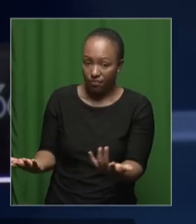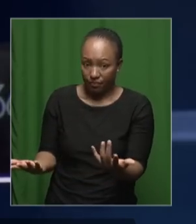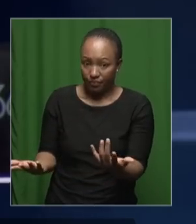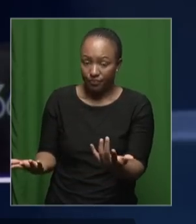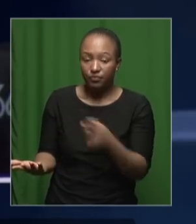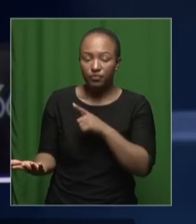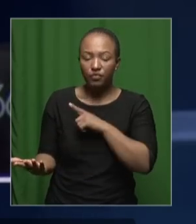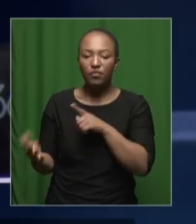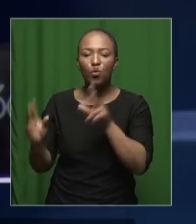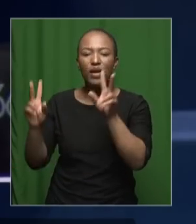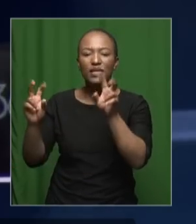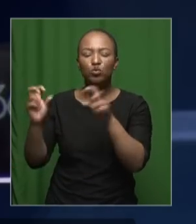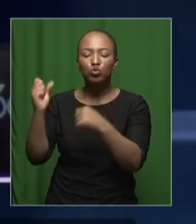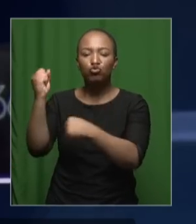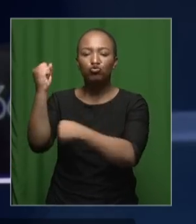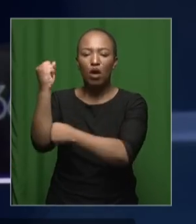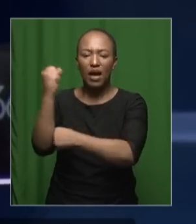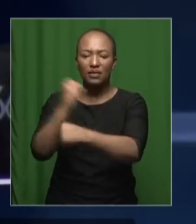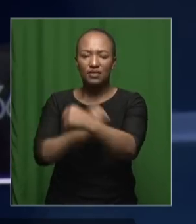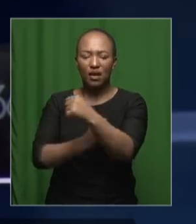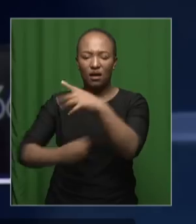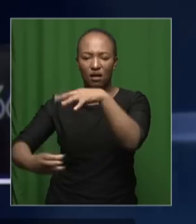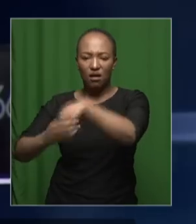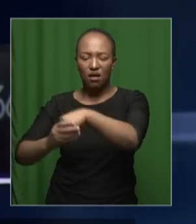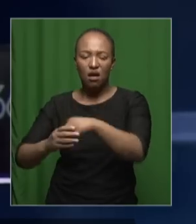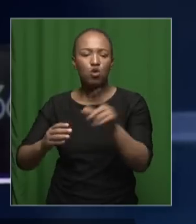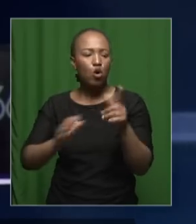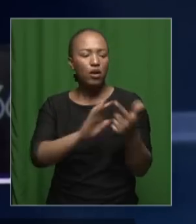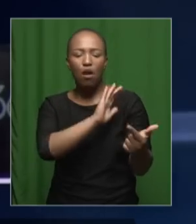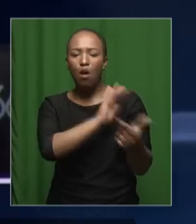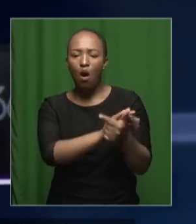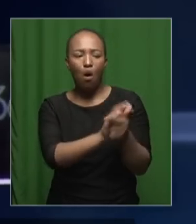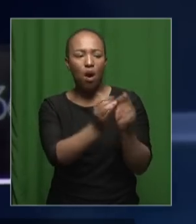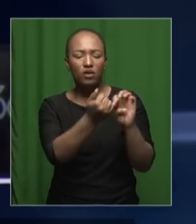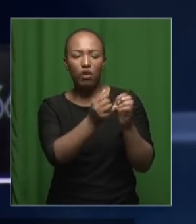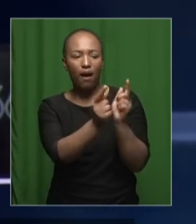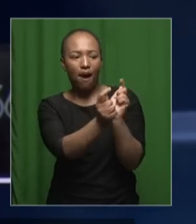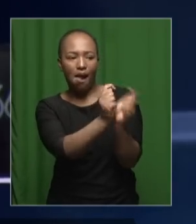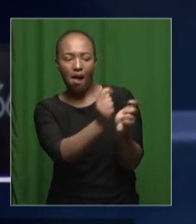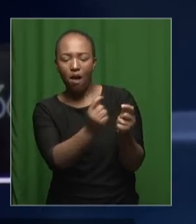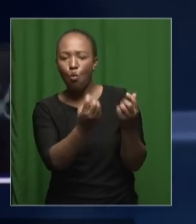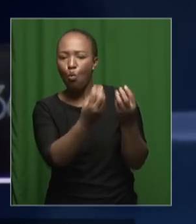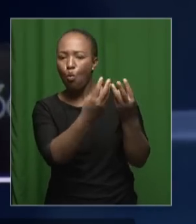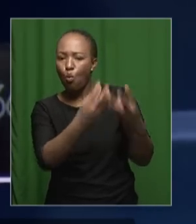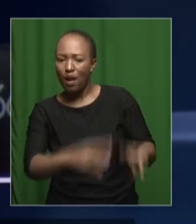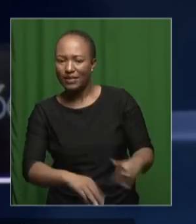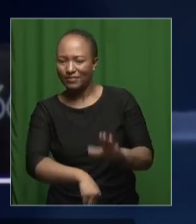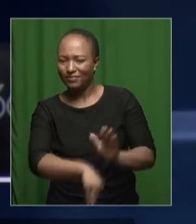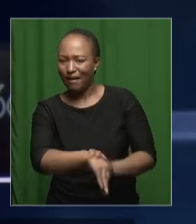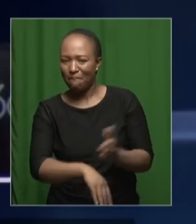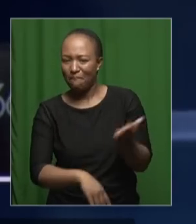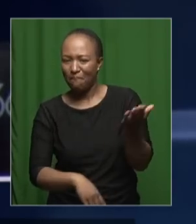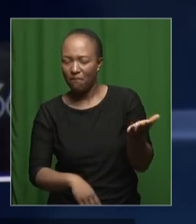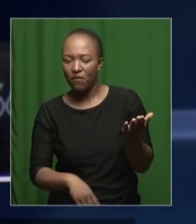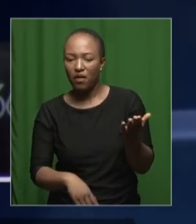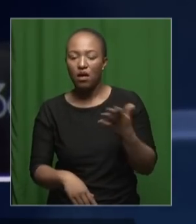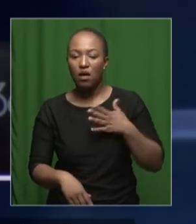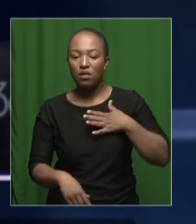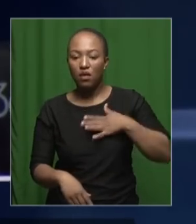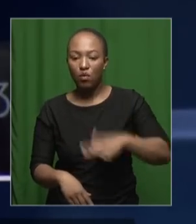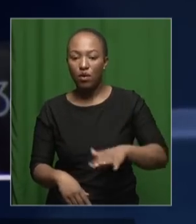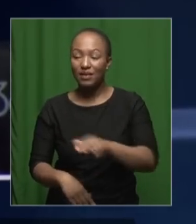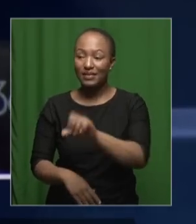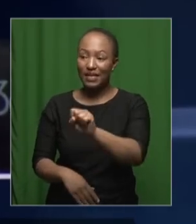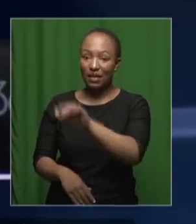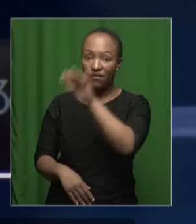is structural. It's not the legislation that they are trying to change and everything, wasting time and actually wanting us to, South